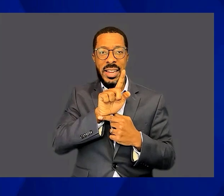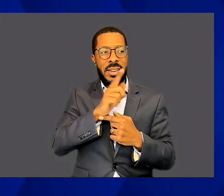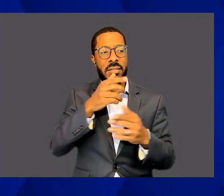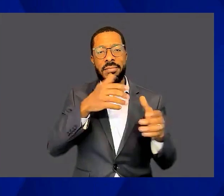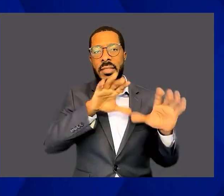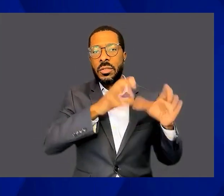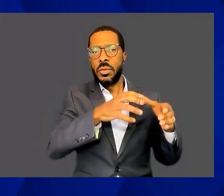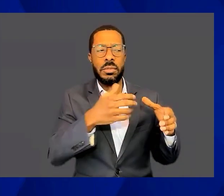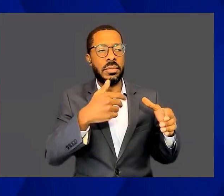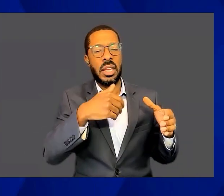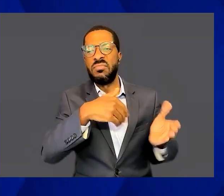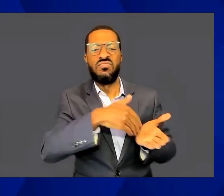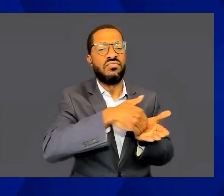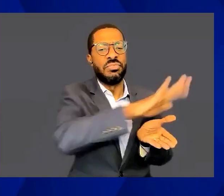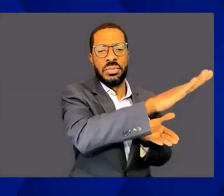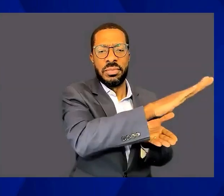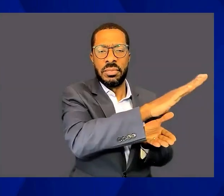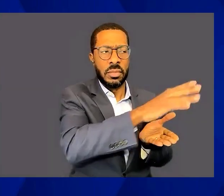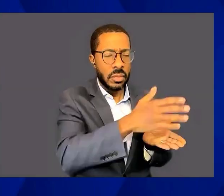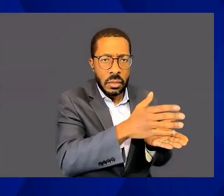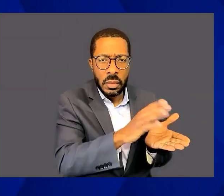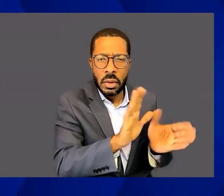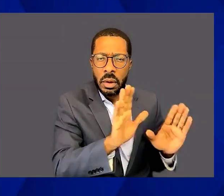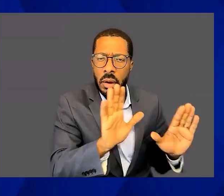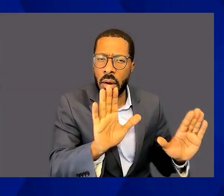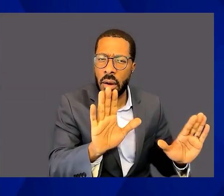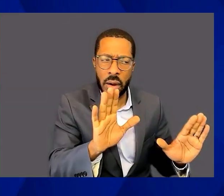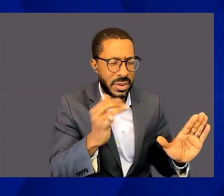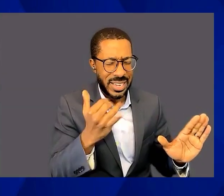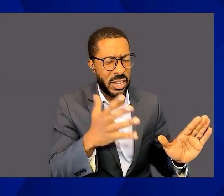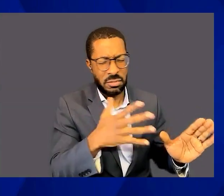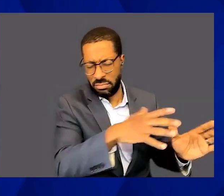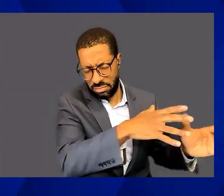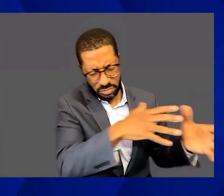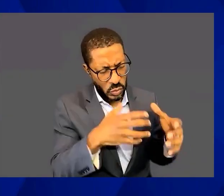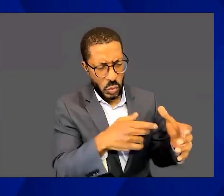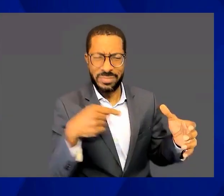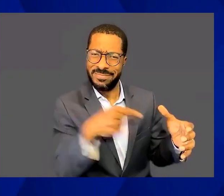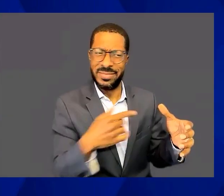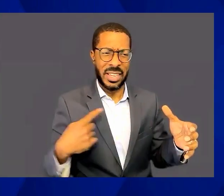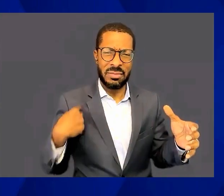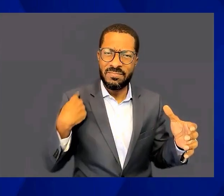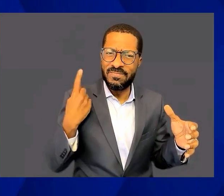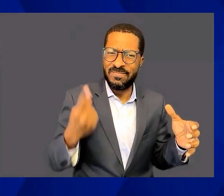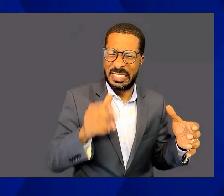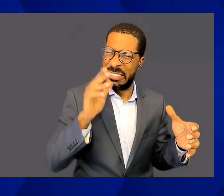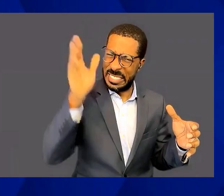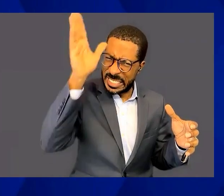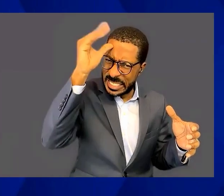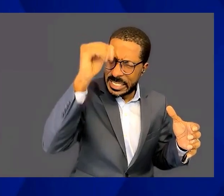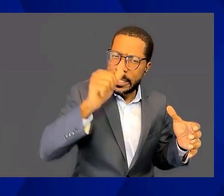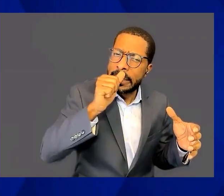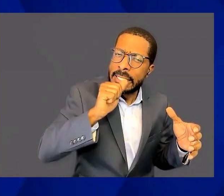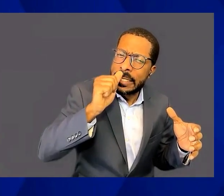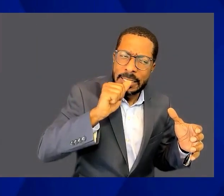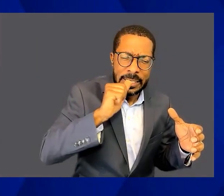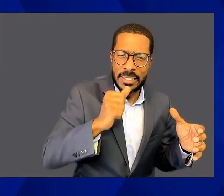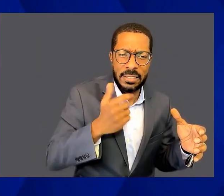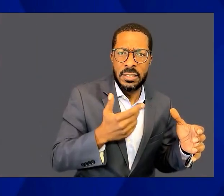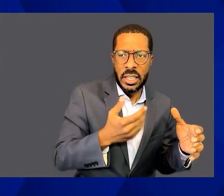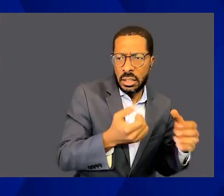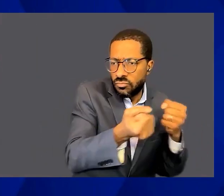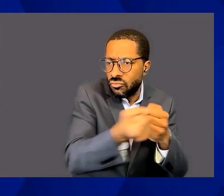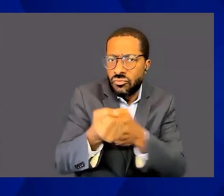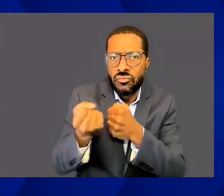and acknowledge their enduring presence, contribution, and the resilience of the Muskegee Nation and other